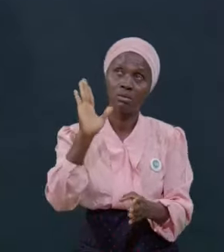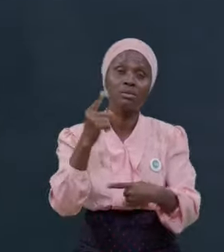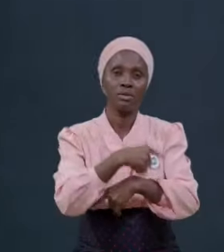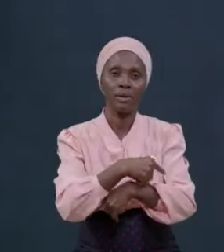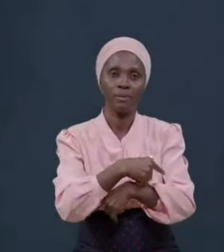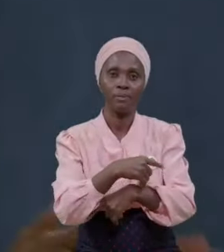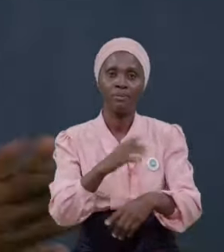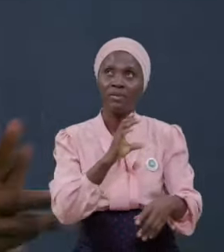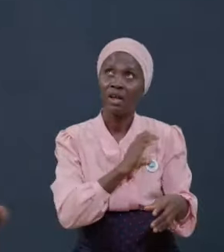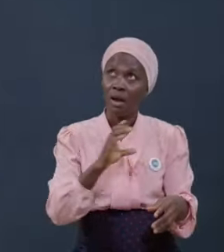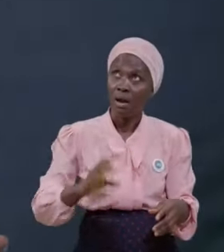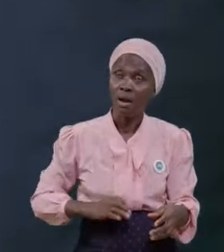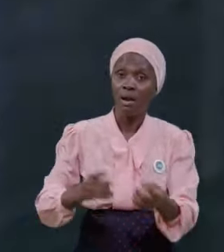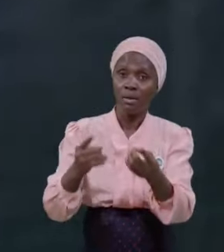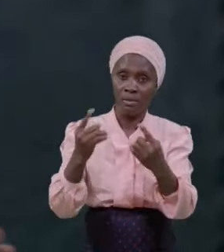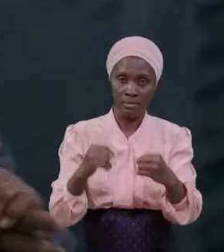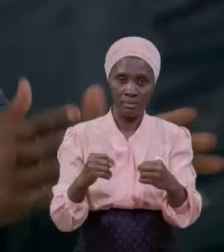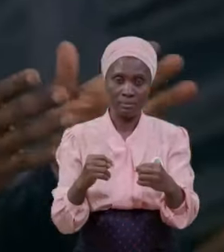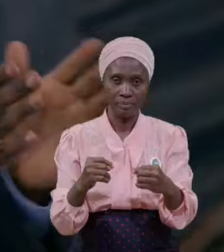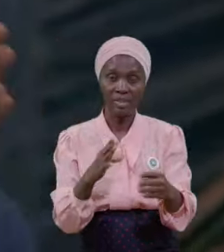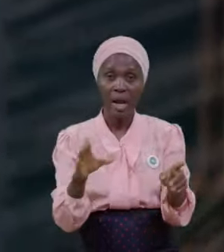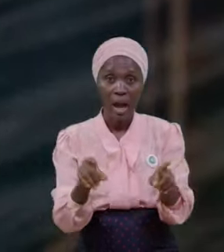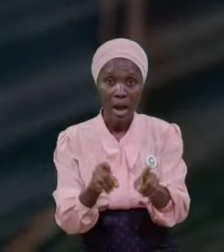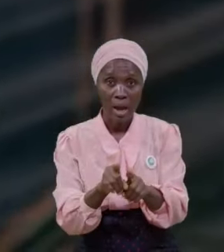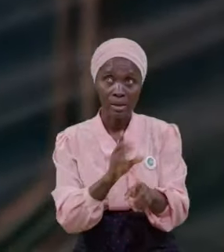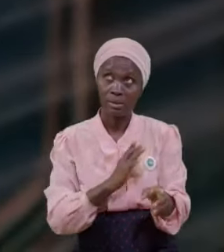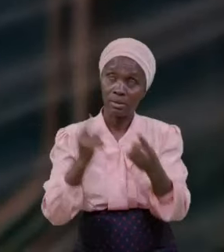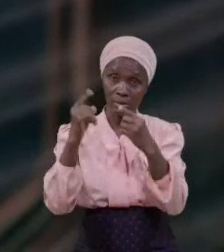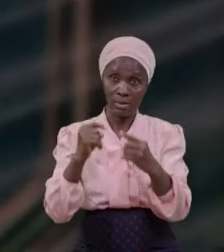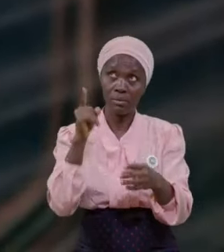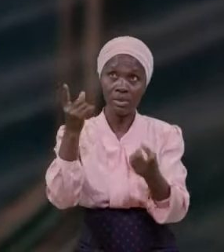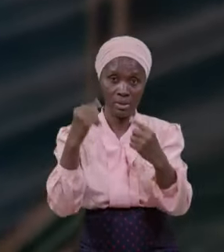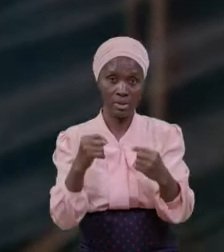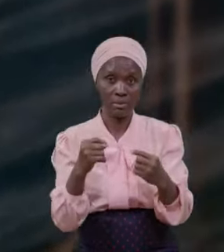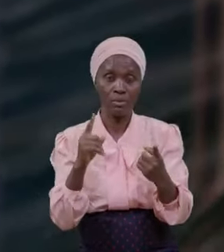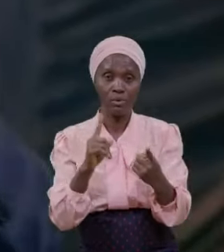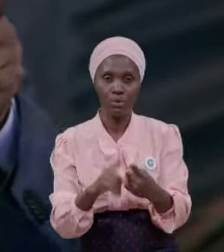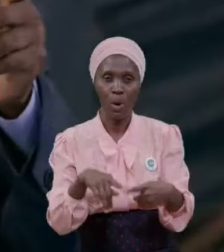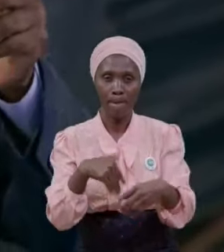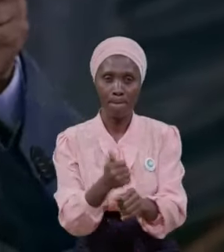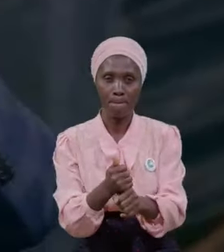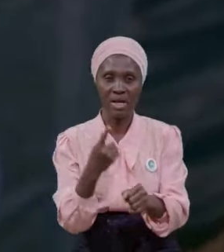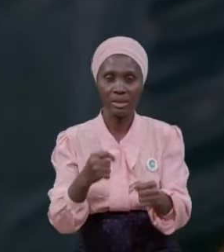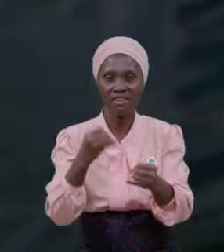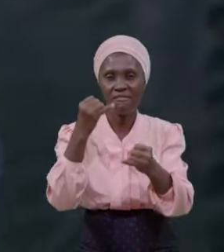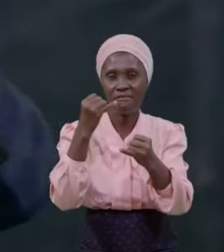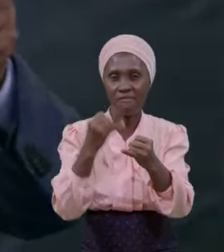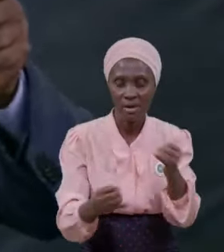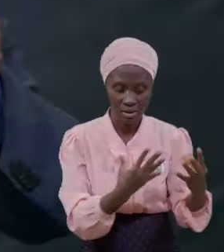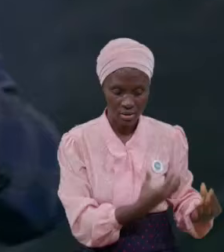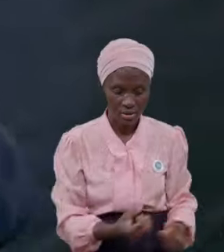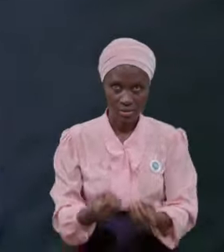came, he came to make the final sacrifice, to lead every